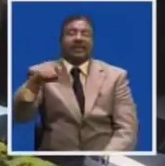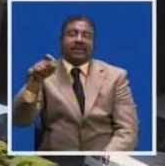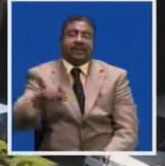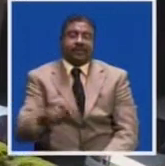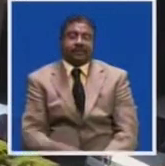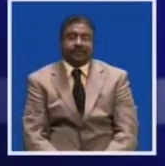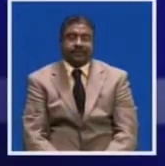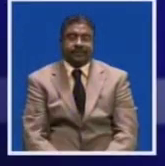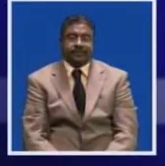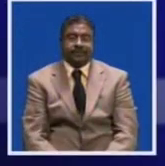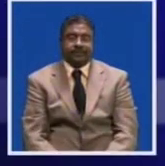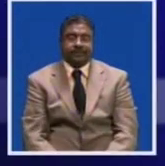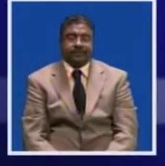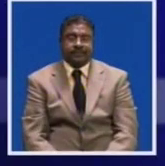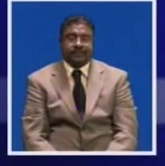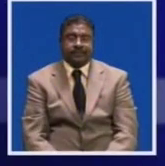Lusaka.